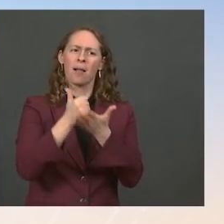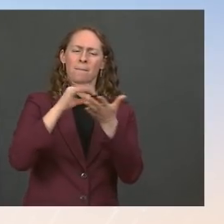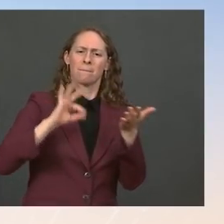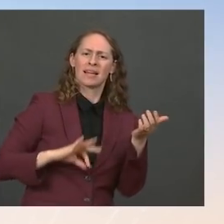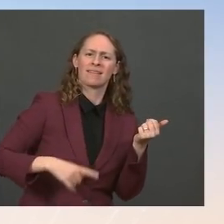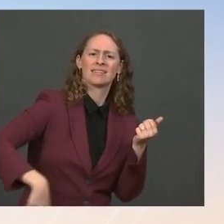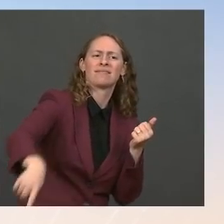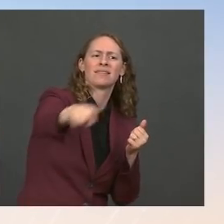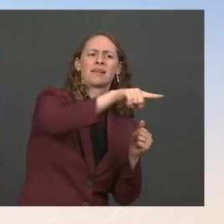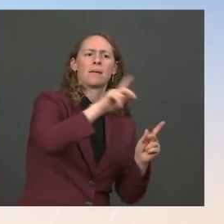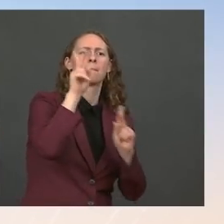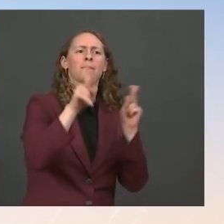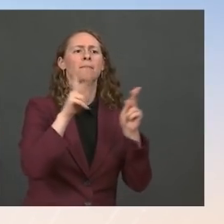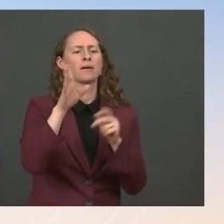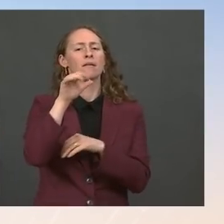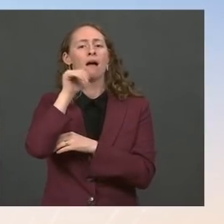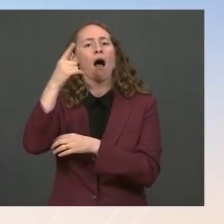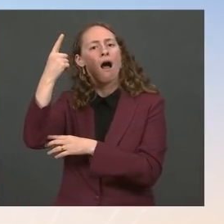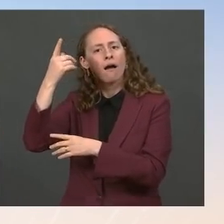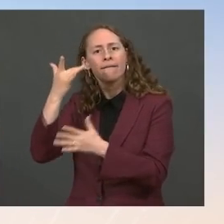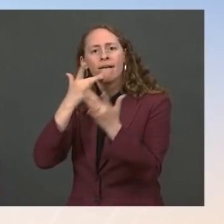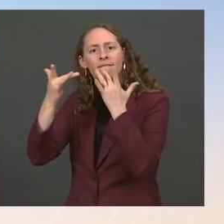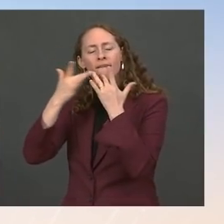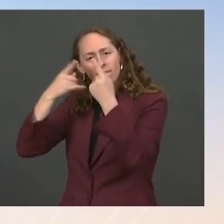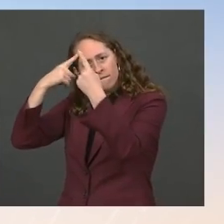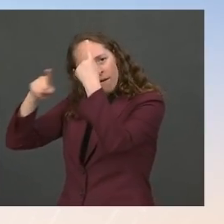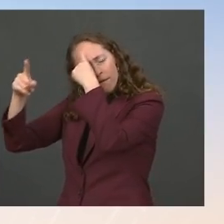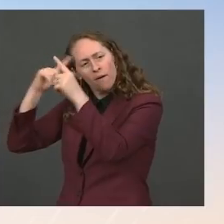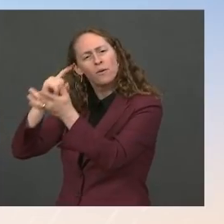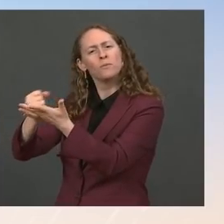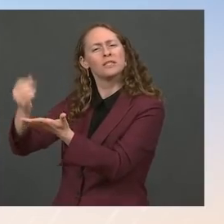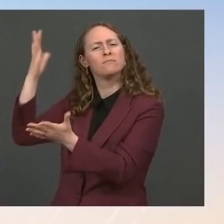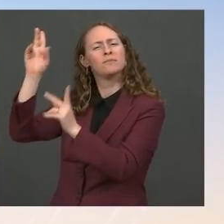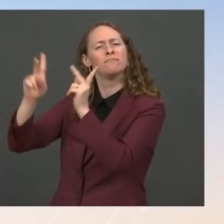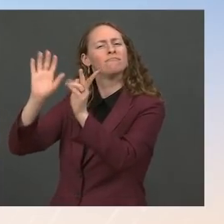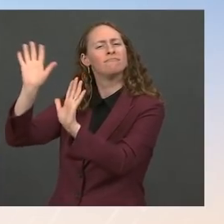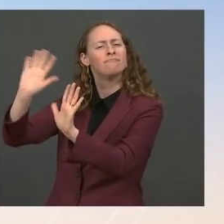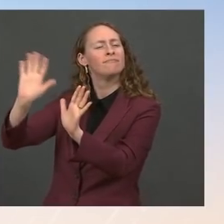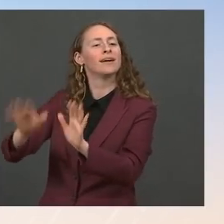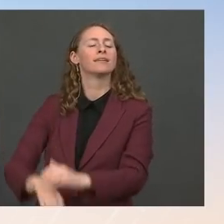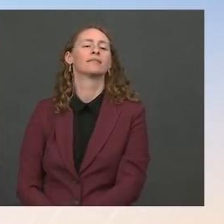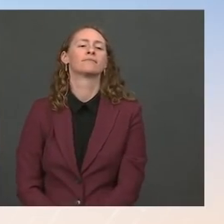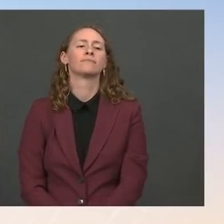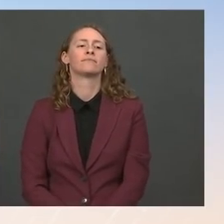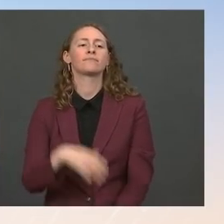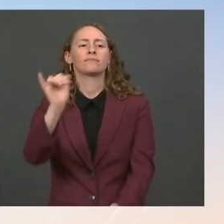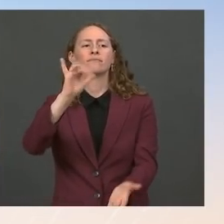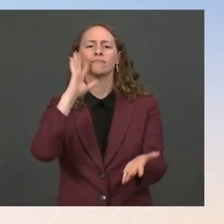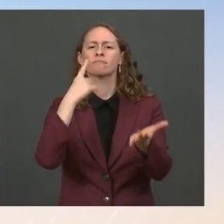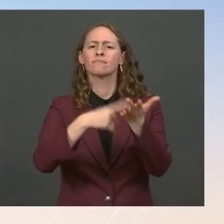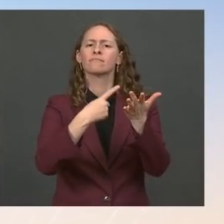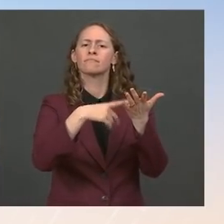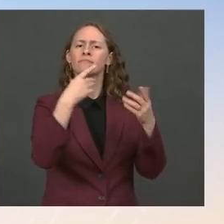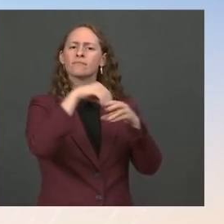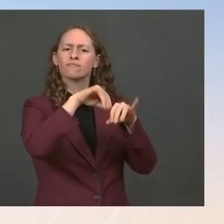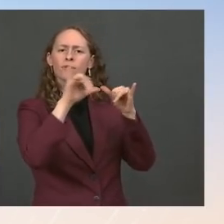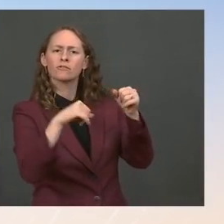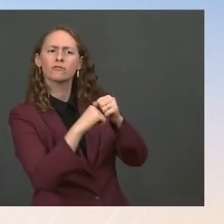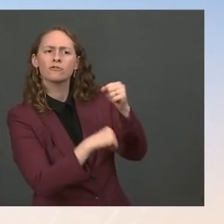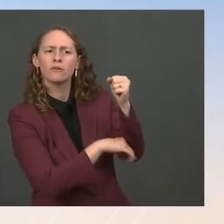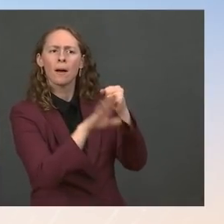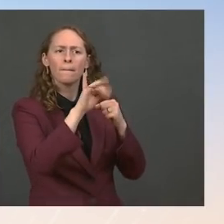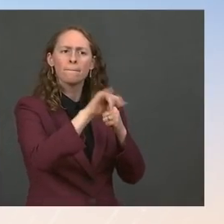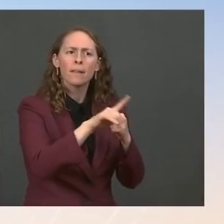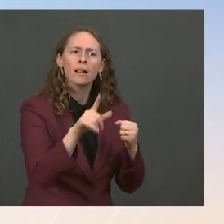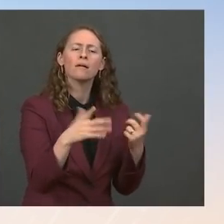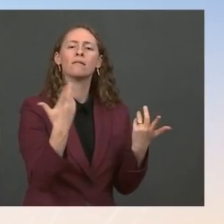on Wall Street. The President will explain these values are represented in his bipartisan infrastructure bill and Build Back Better agenda, which will invest in our physical